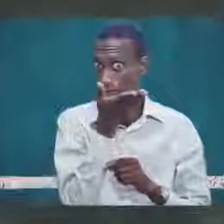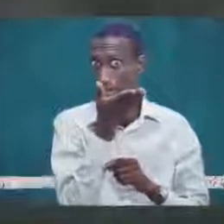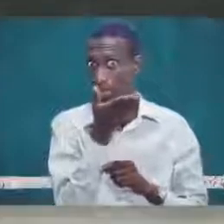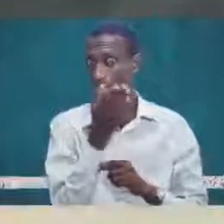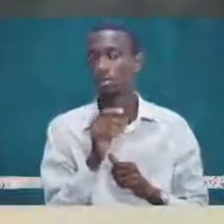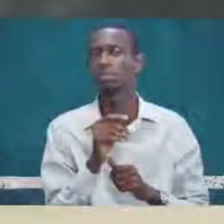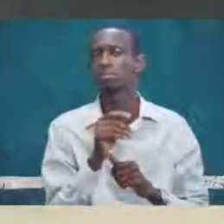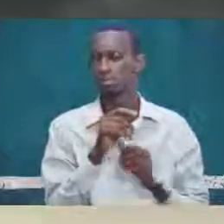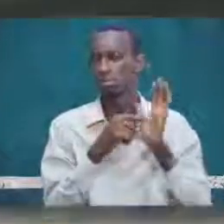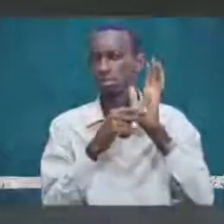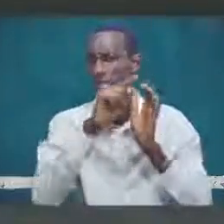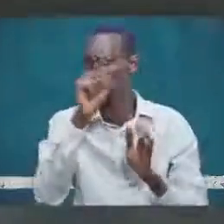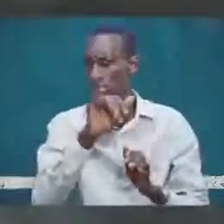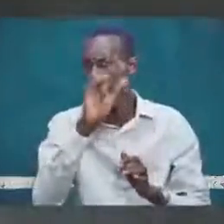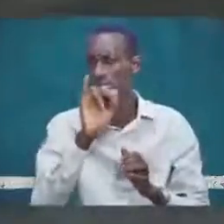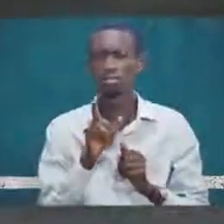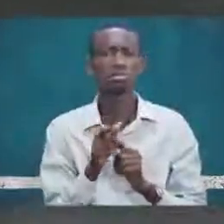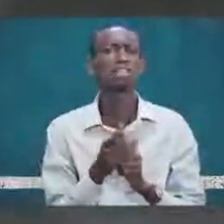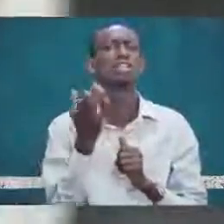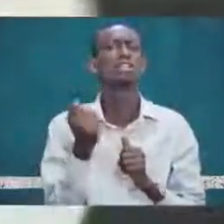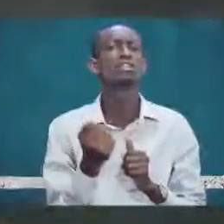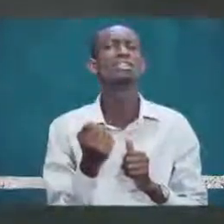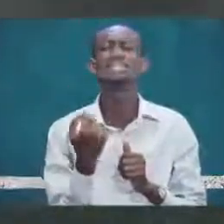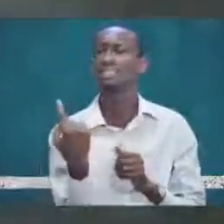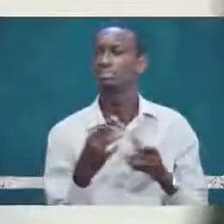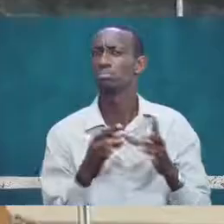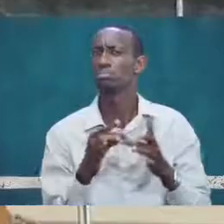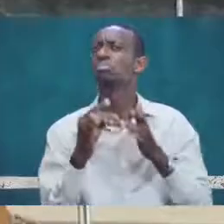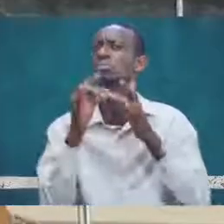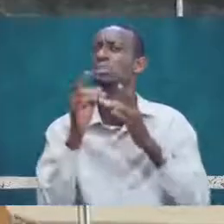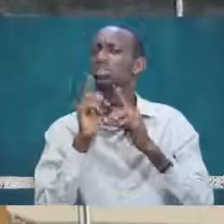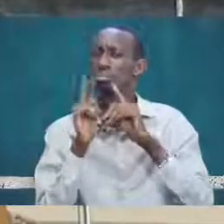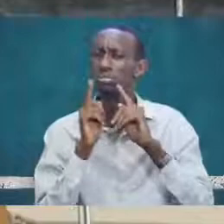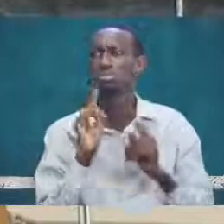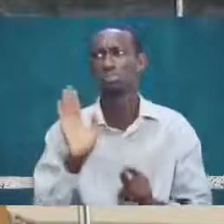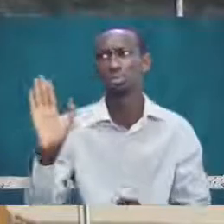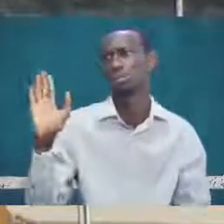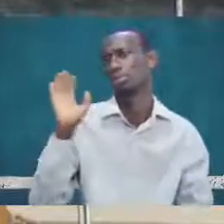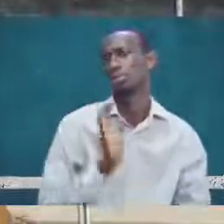also has its own distinct color. So it is,